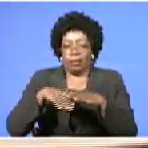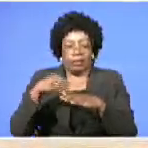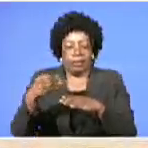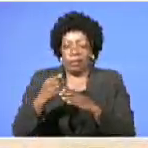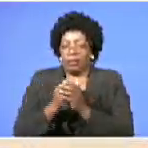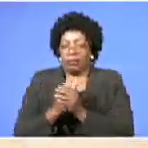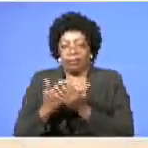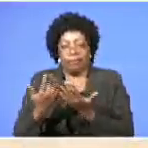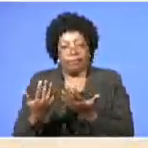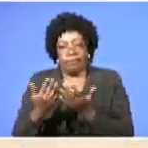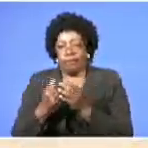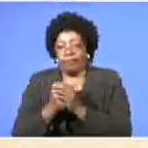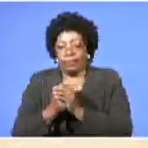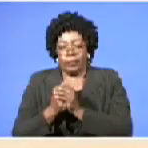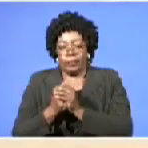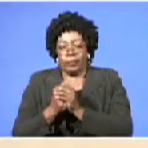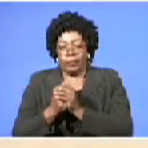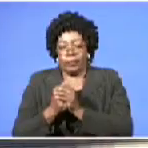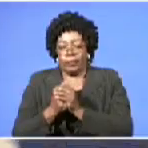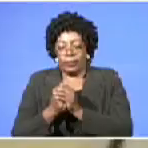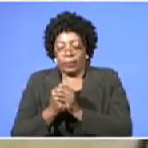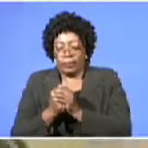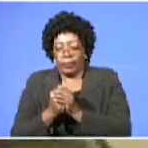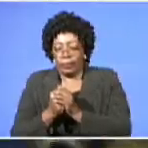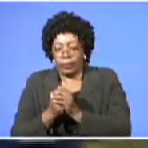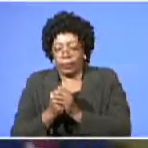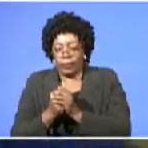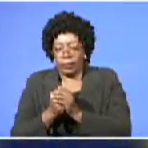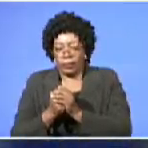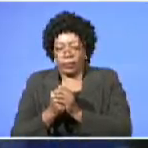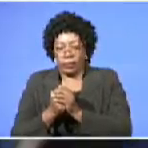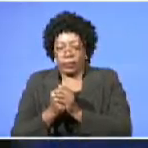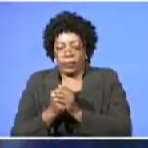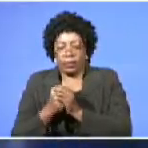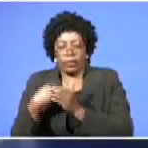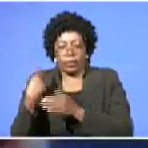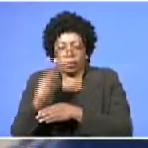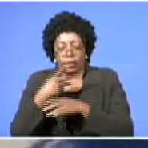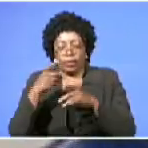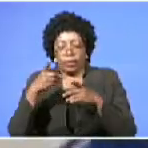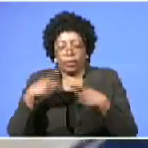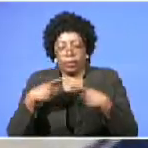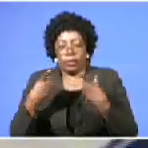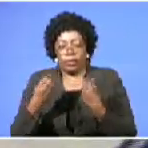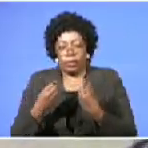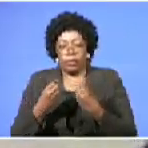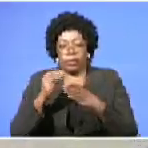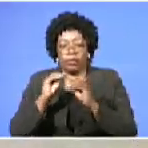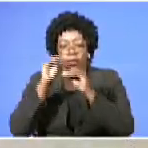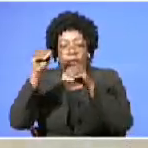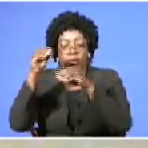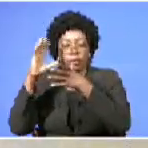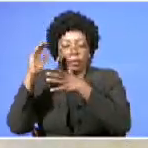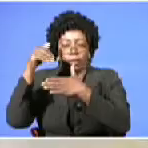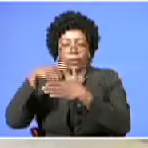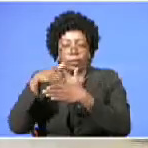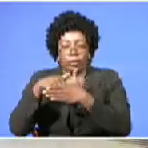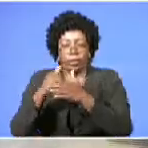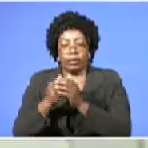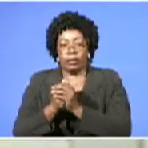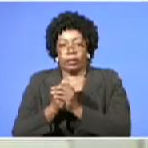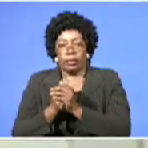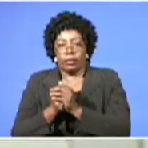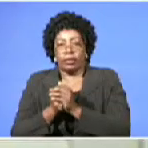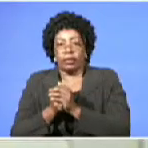There was no way I thought they would go on a 10-0 run with a minute left. All we had to do is get the ball in, take it up the floor. That's 2 possessions,